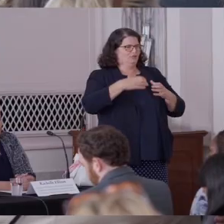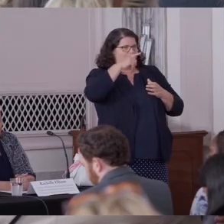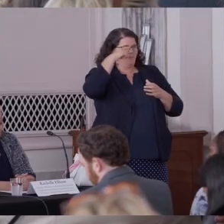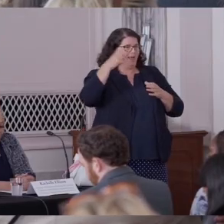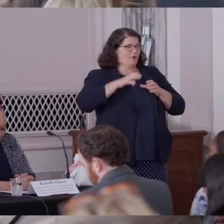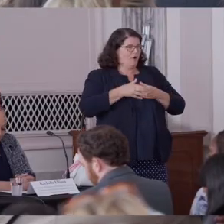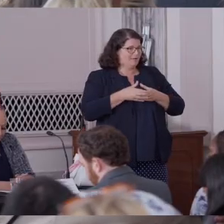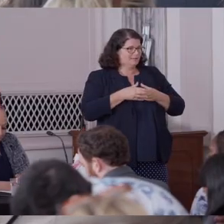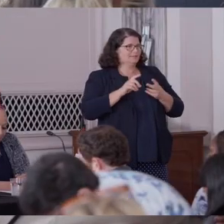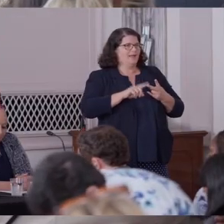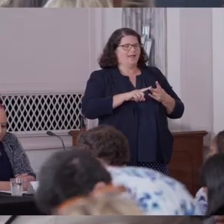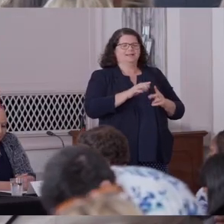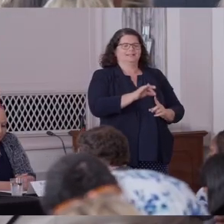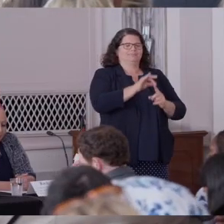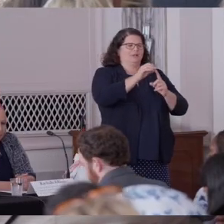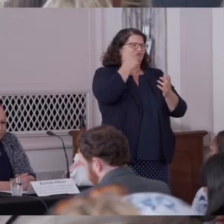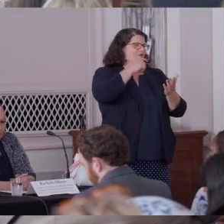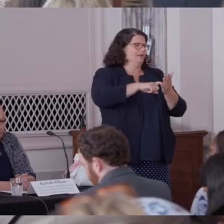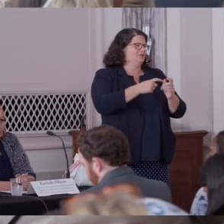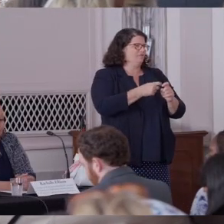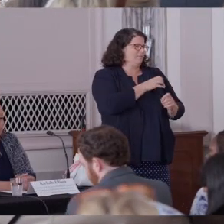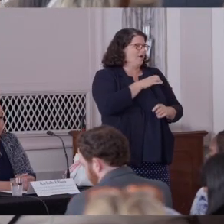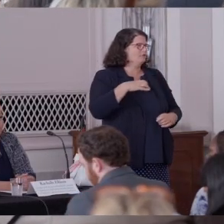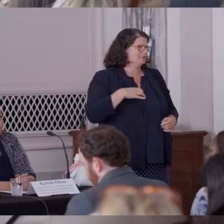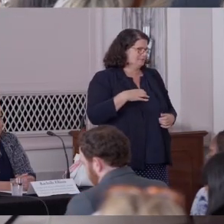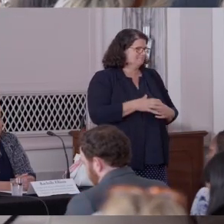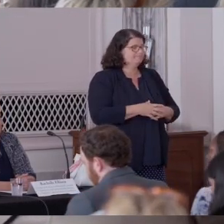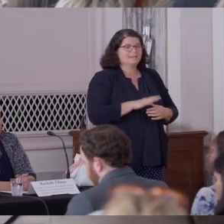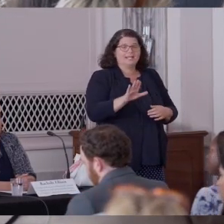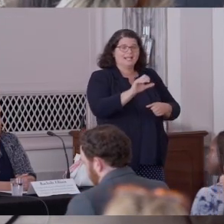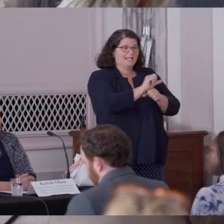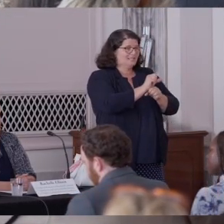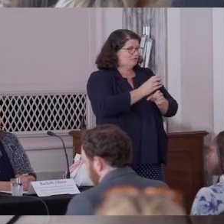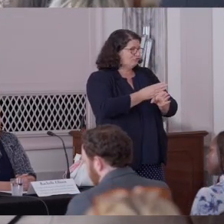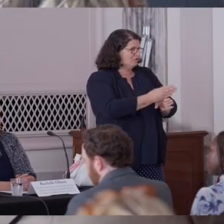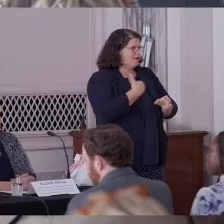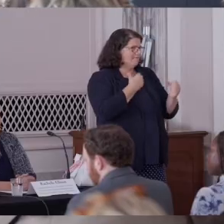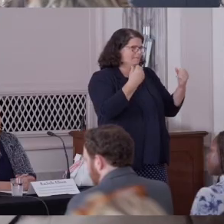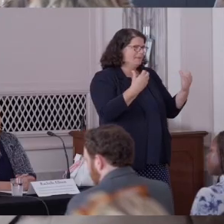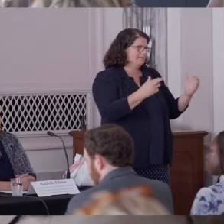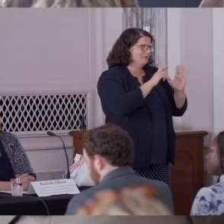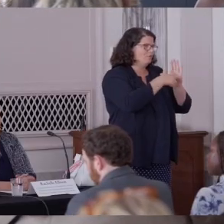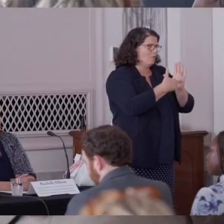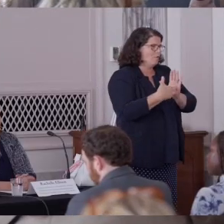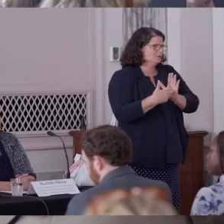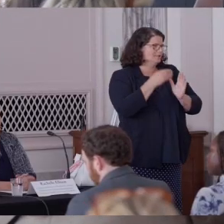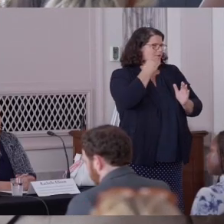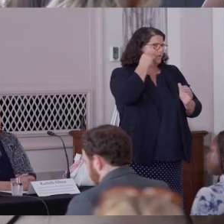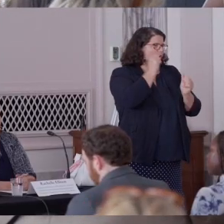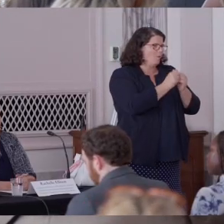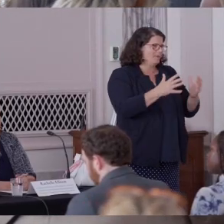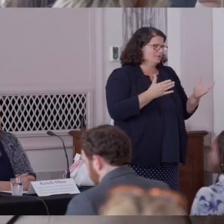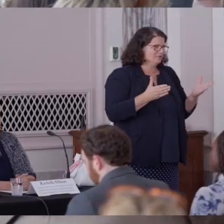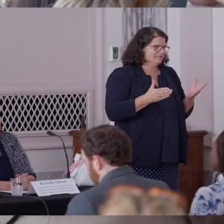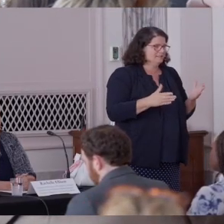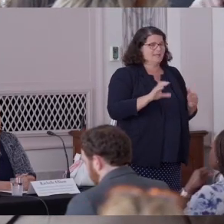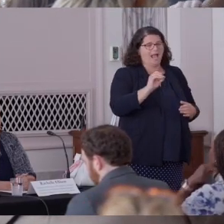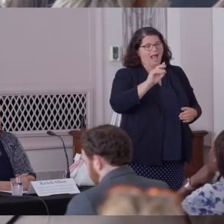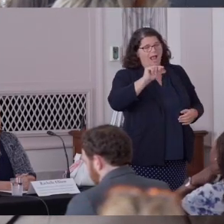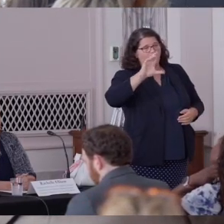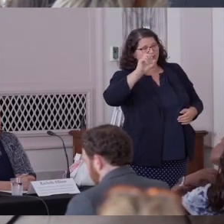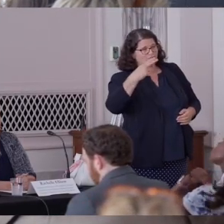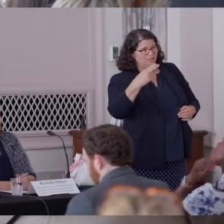in 2008. His career encompasses a wide range of roles in homeless services, from outreach to executive